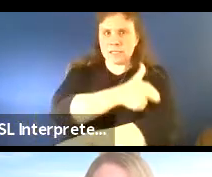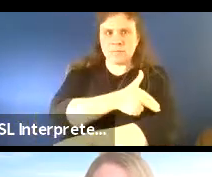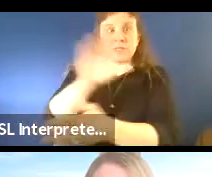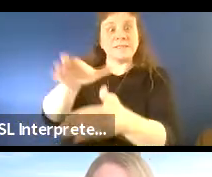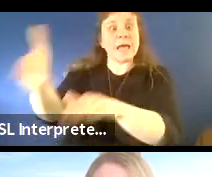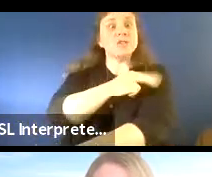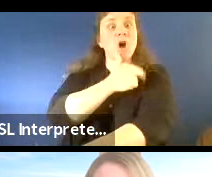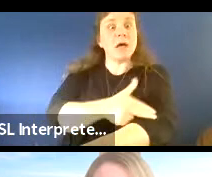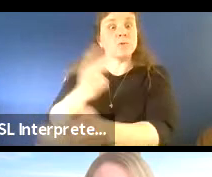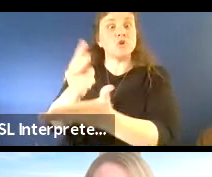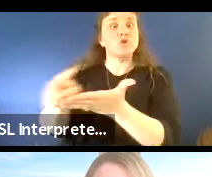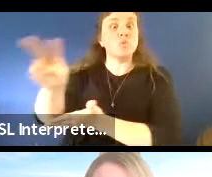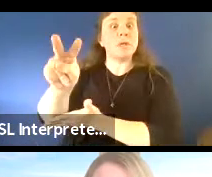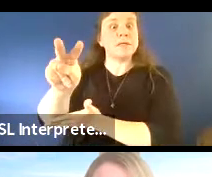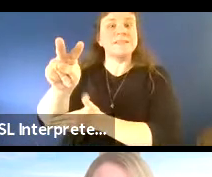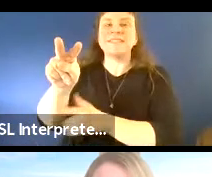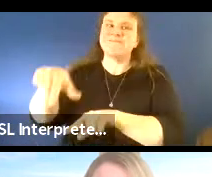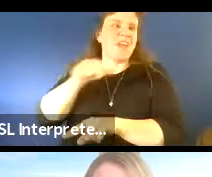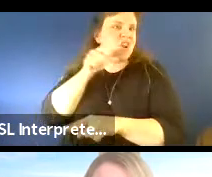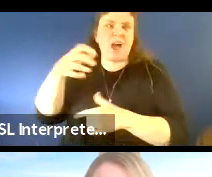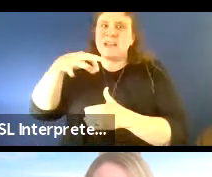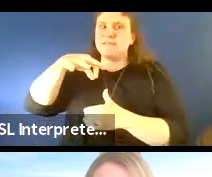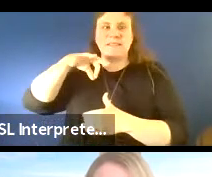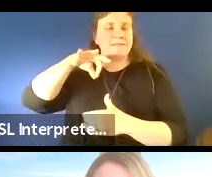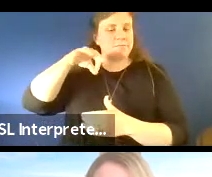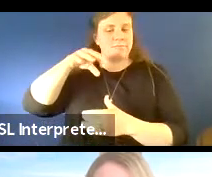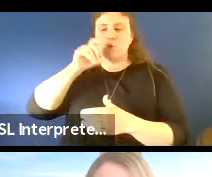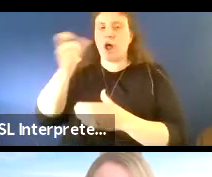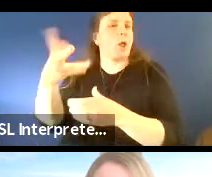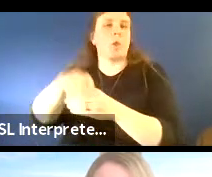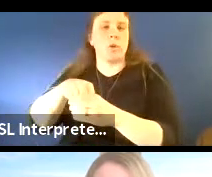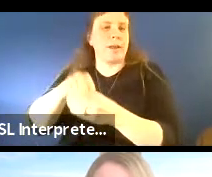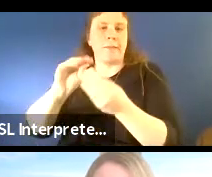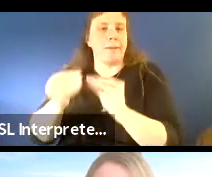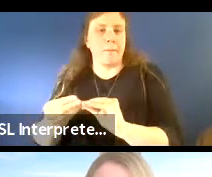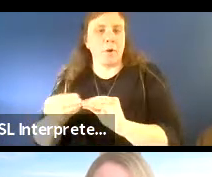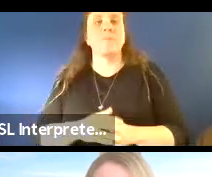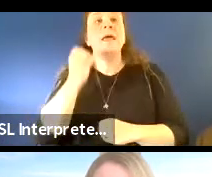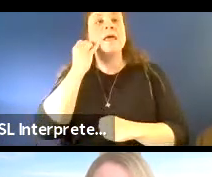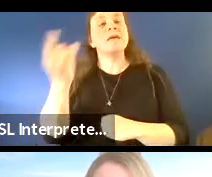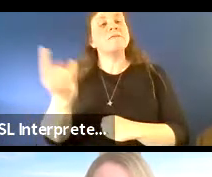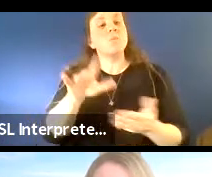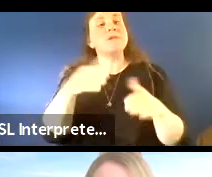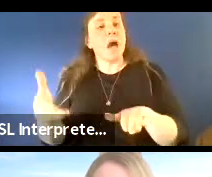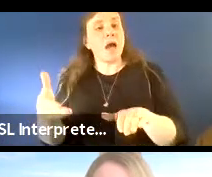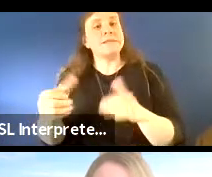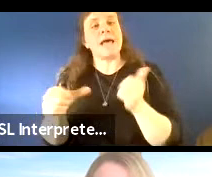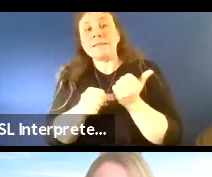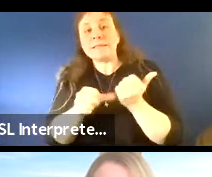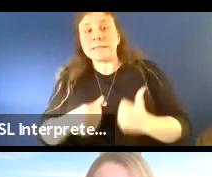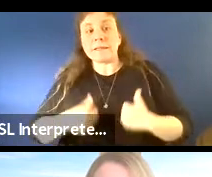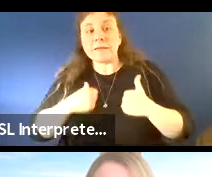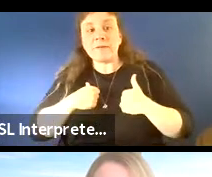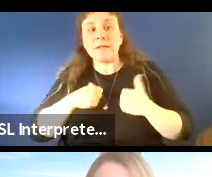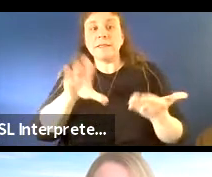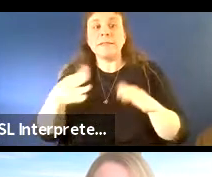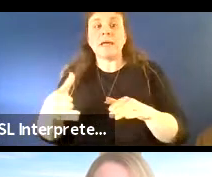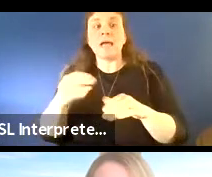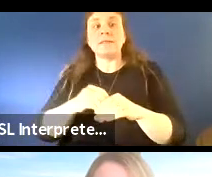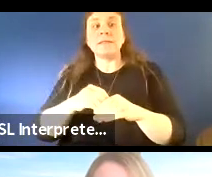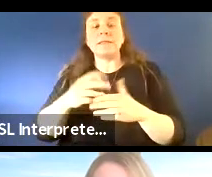counted. If someone dies in an assisted living in the hospital, or if they were in memory care, we don't know